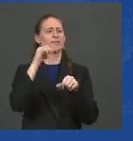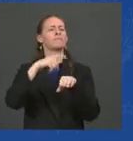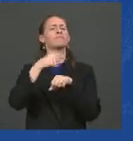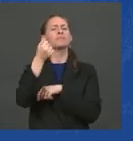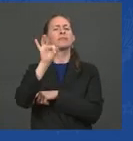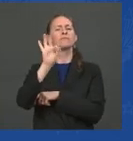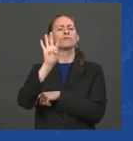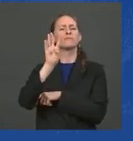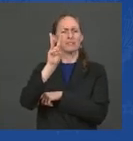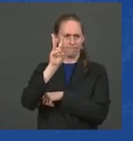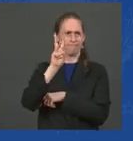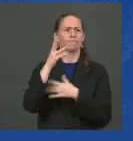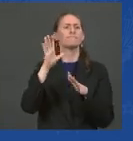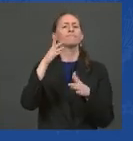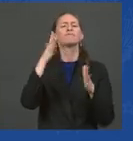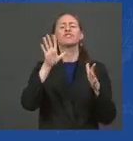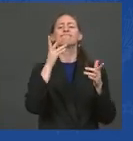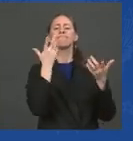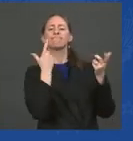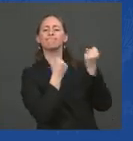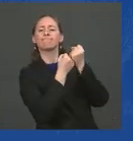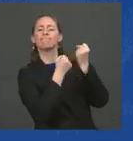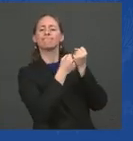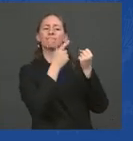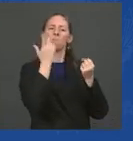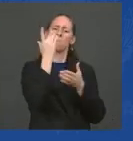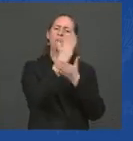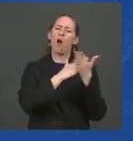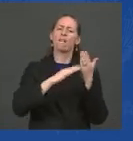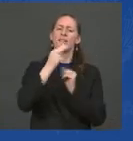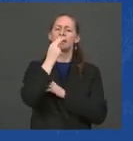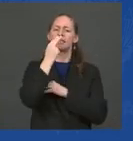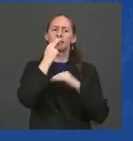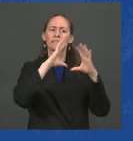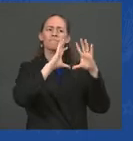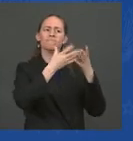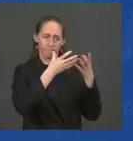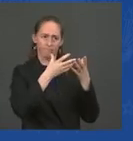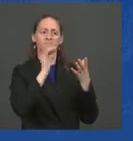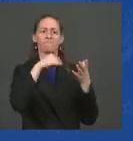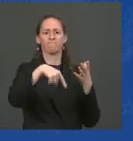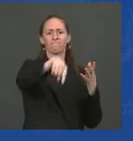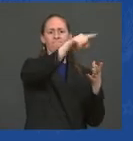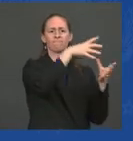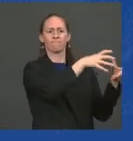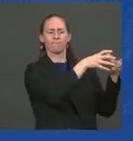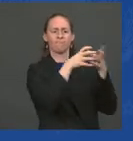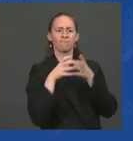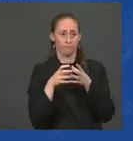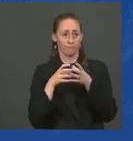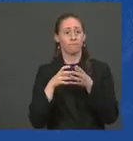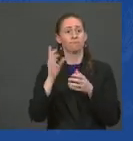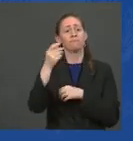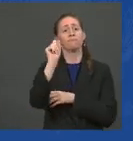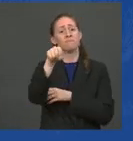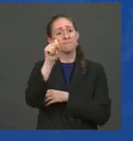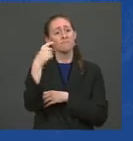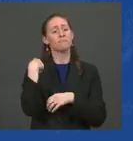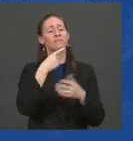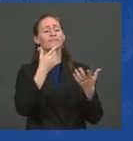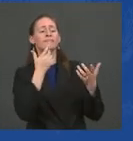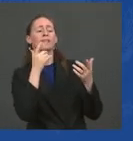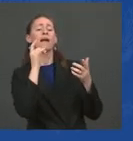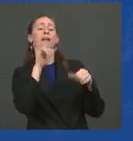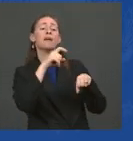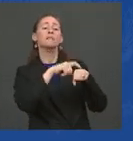be executed the next day on October 16th. 8 of the defendants were given a wide range of prison sentences, and 3 of the